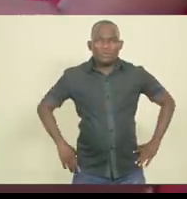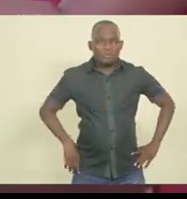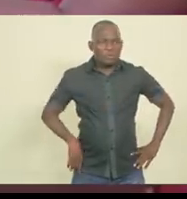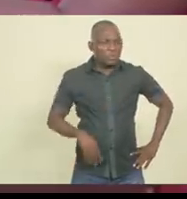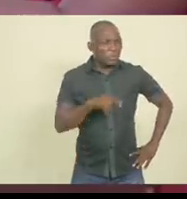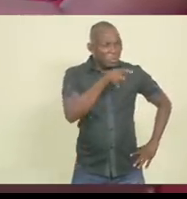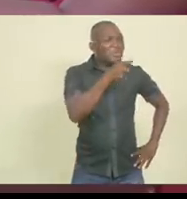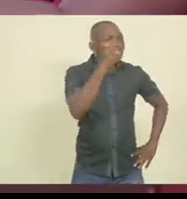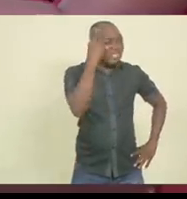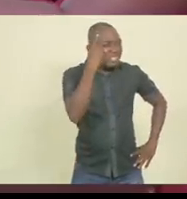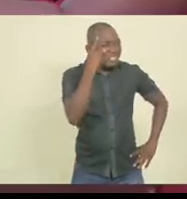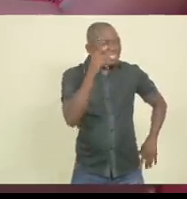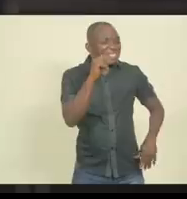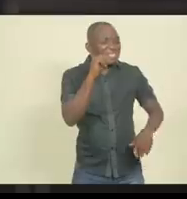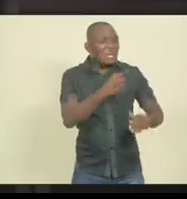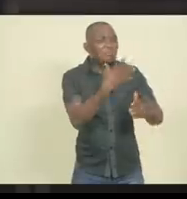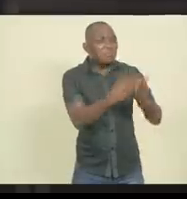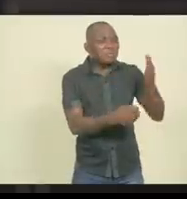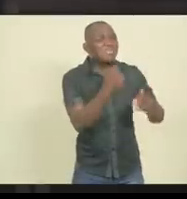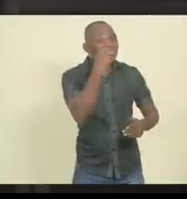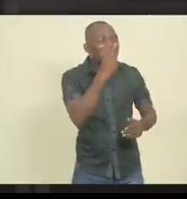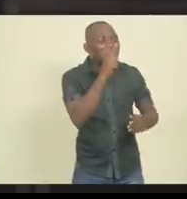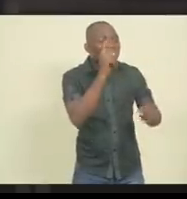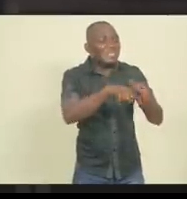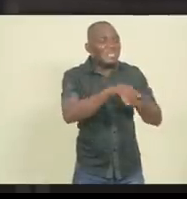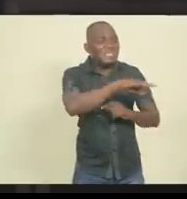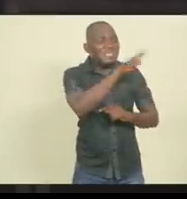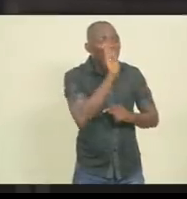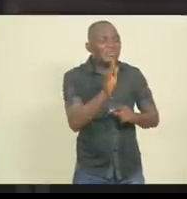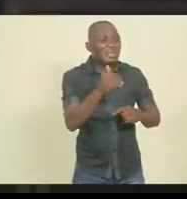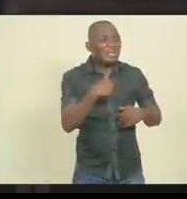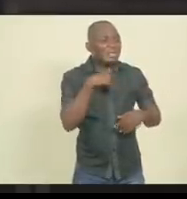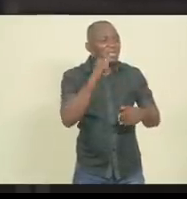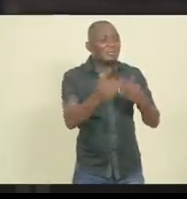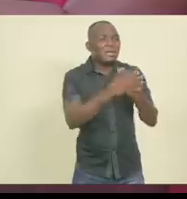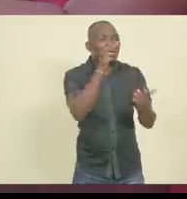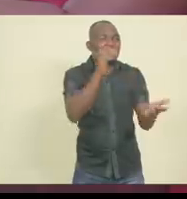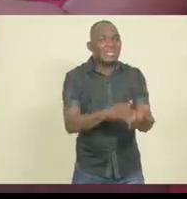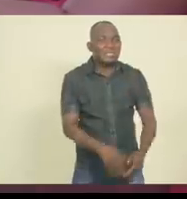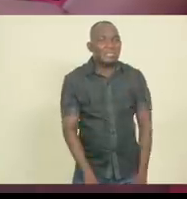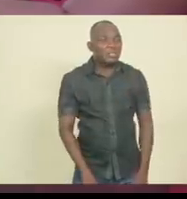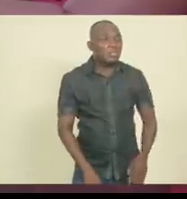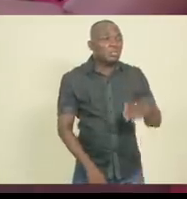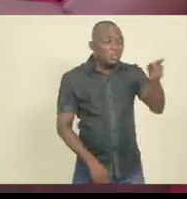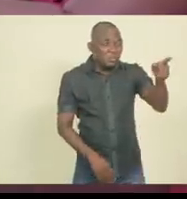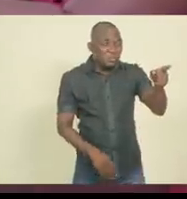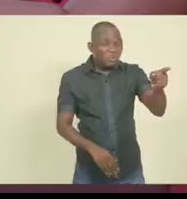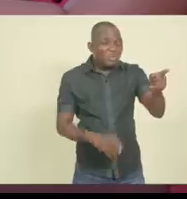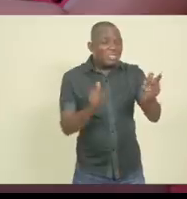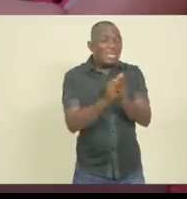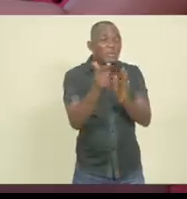you understand that when you lose that child, you can never have her back? It will be legally